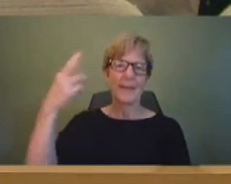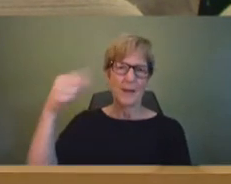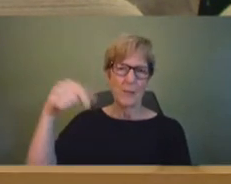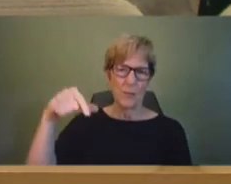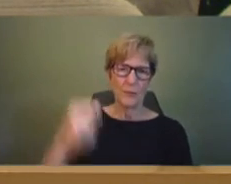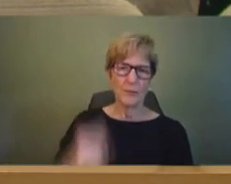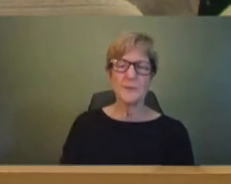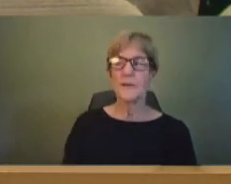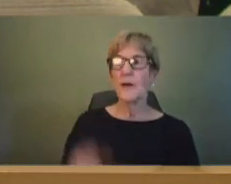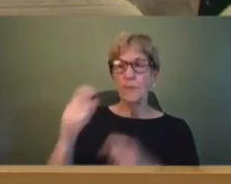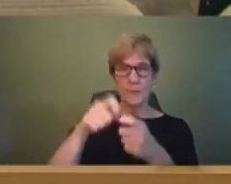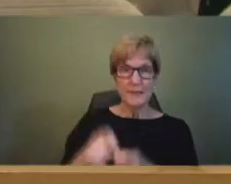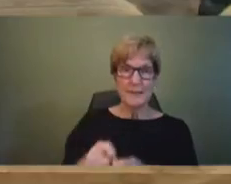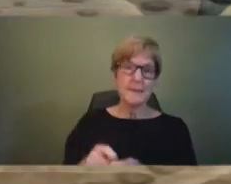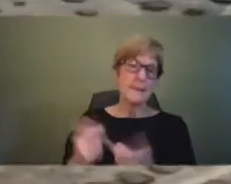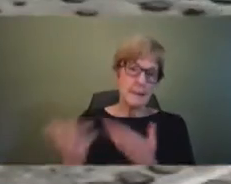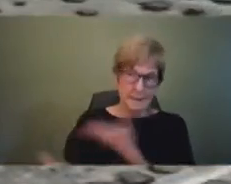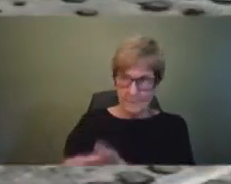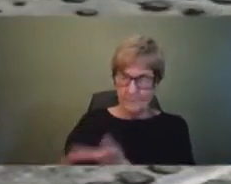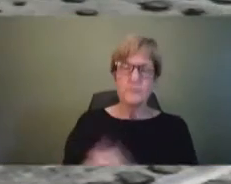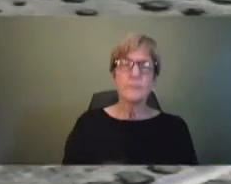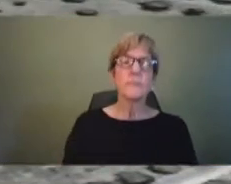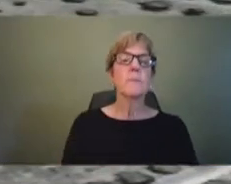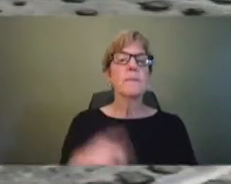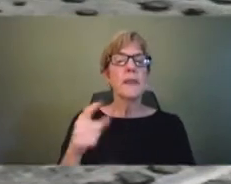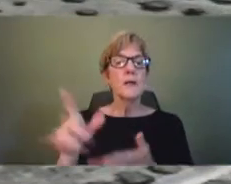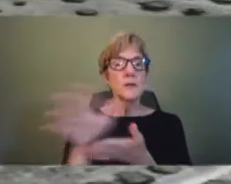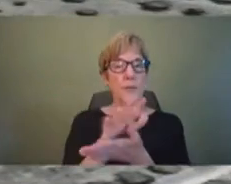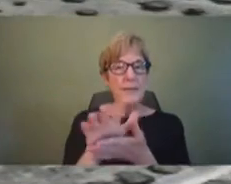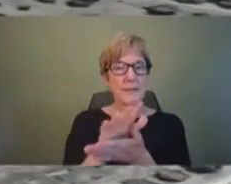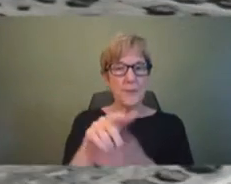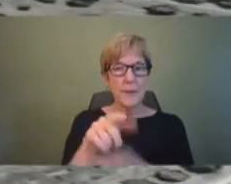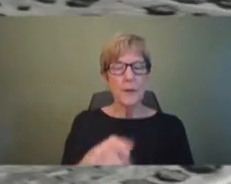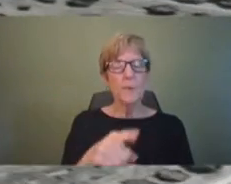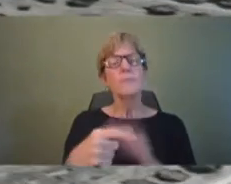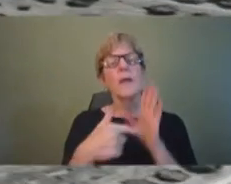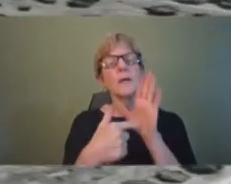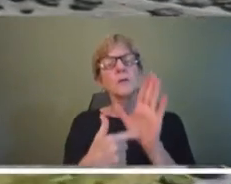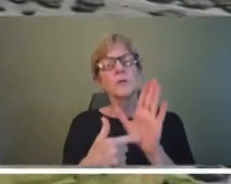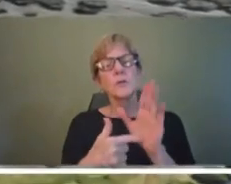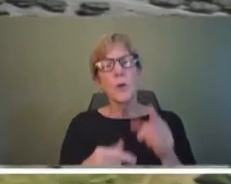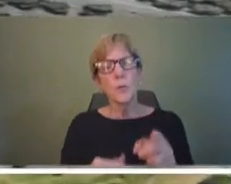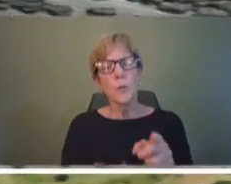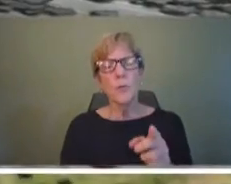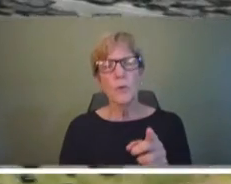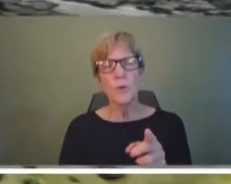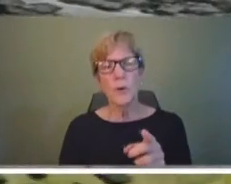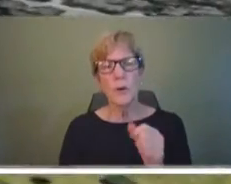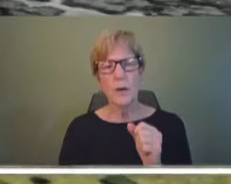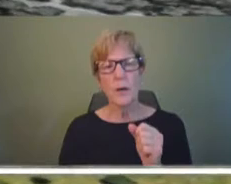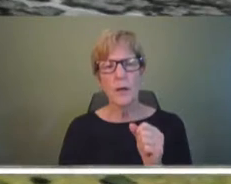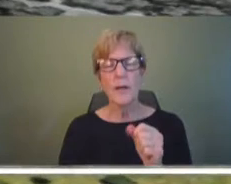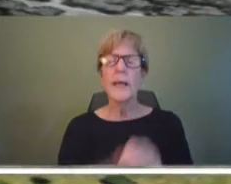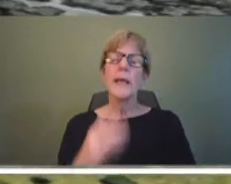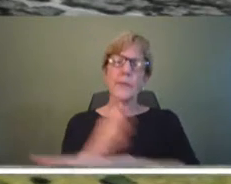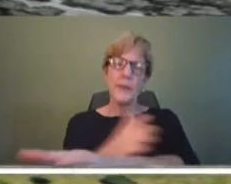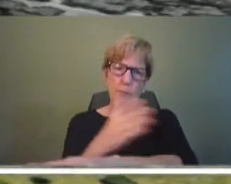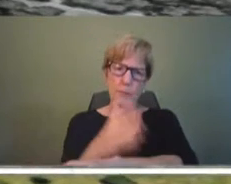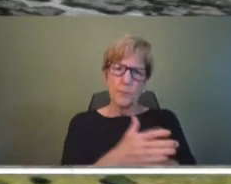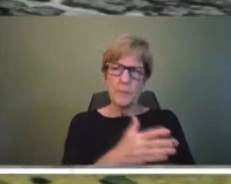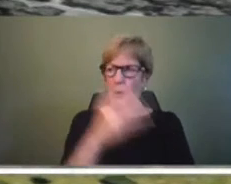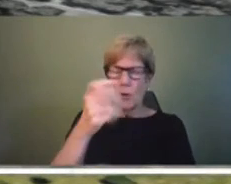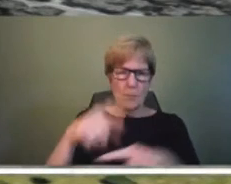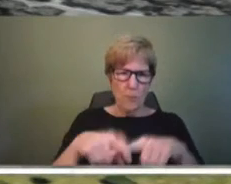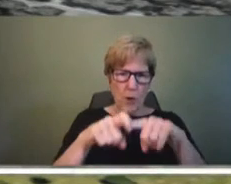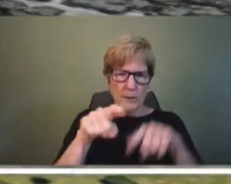questions uh we're going to try to roll this video in just a second here I wanted to show you the improvements could you pause just one second please